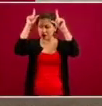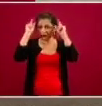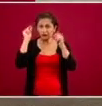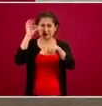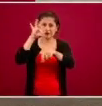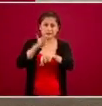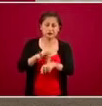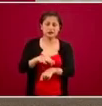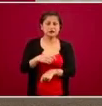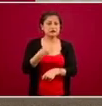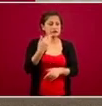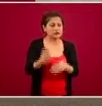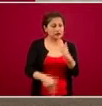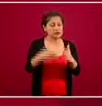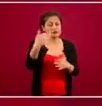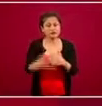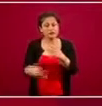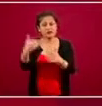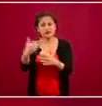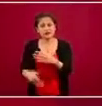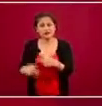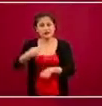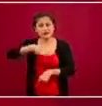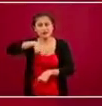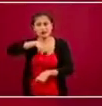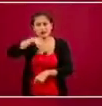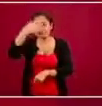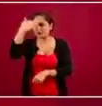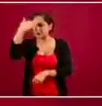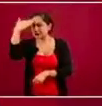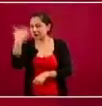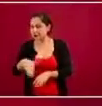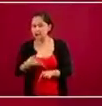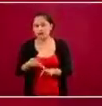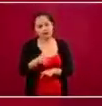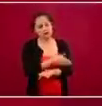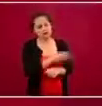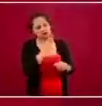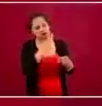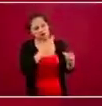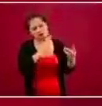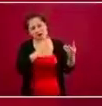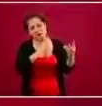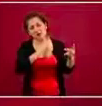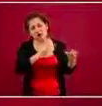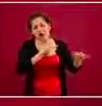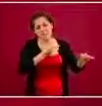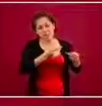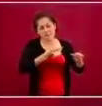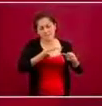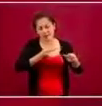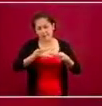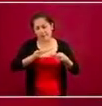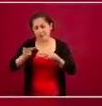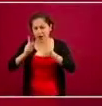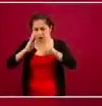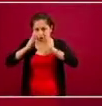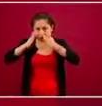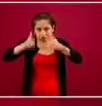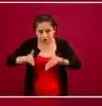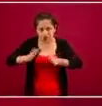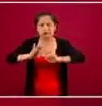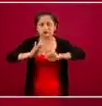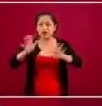Mexico has great challenges and great difficulties that have been accumulating